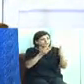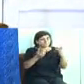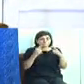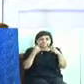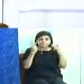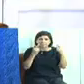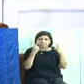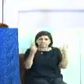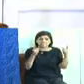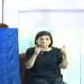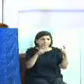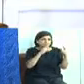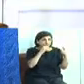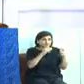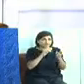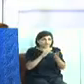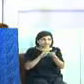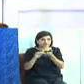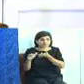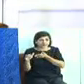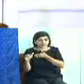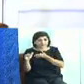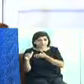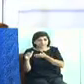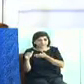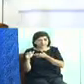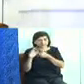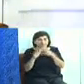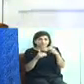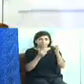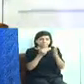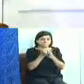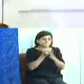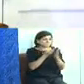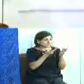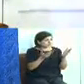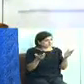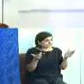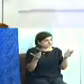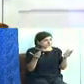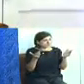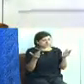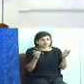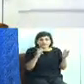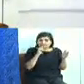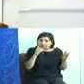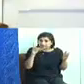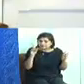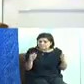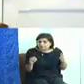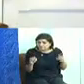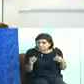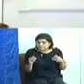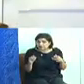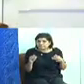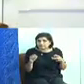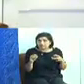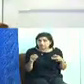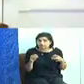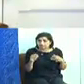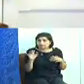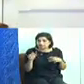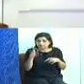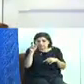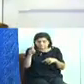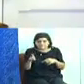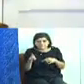done are forgiven. And all of those things that you didn't do that you